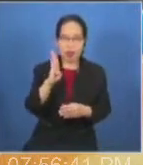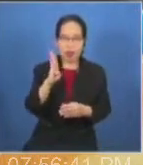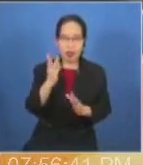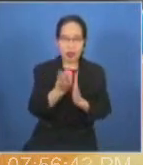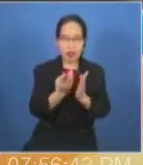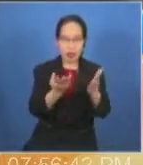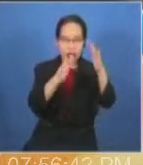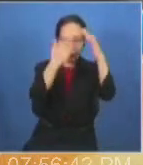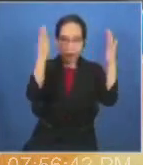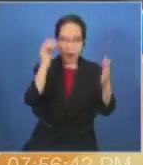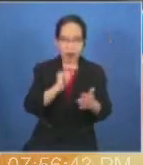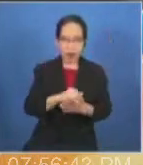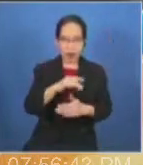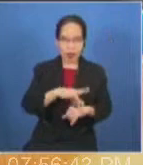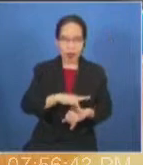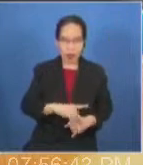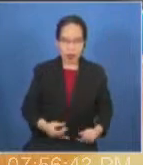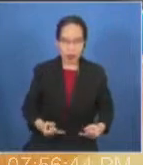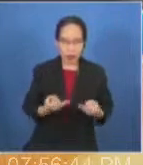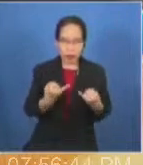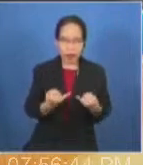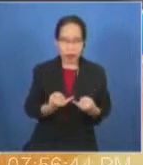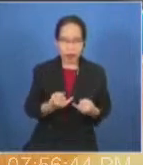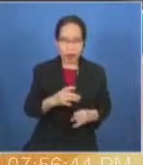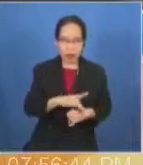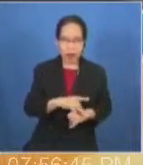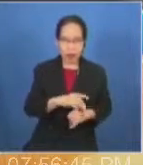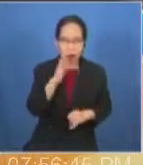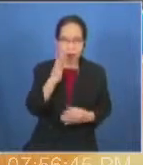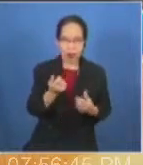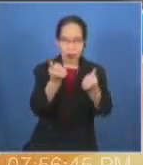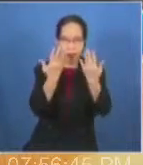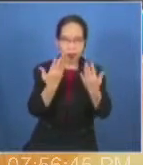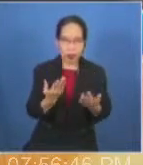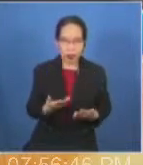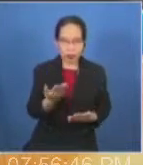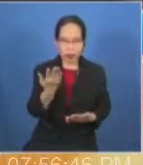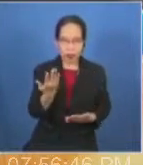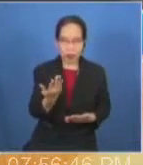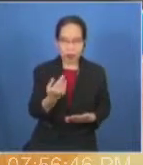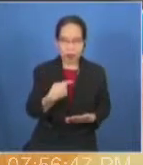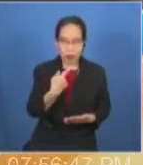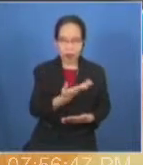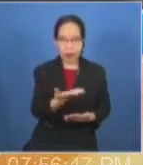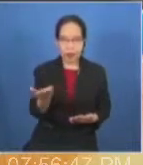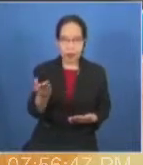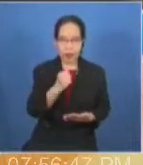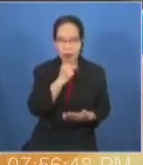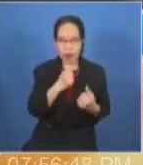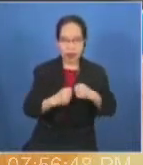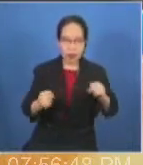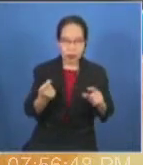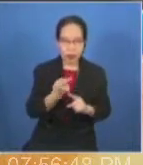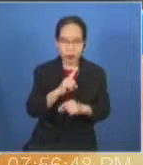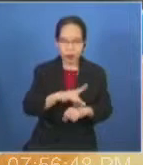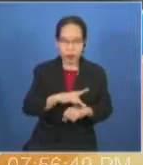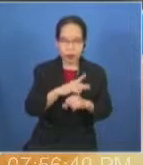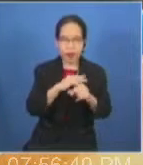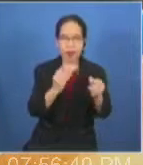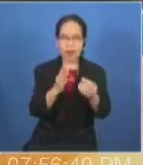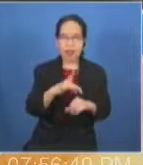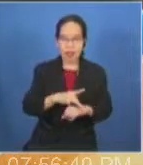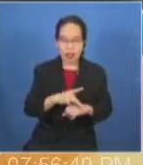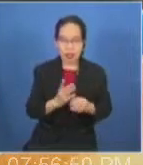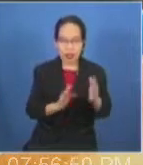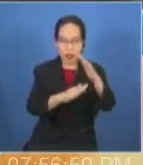heaven, that's what the inhabitants of the earth will follow. I'm telling you that heaven is not separate from